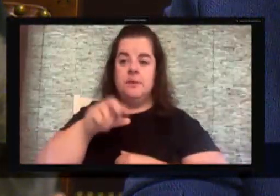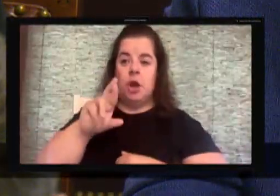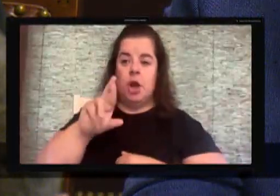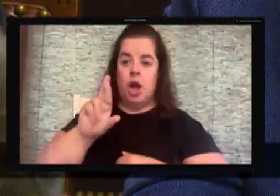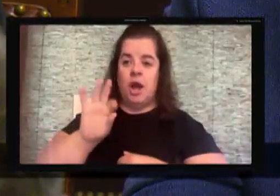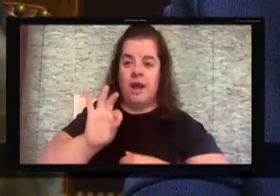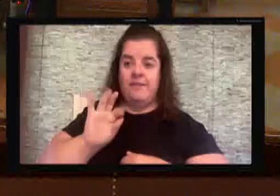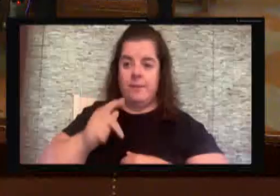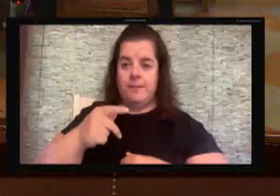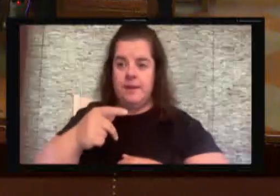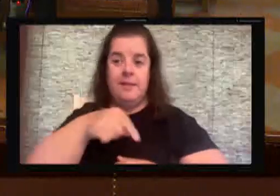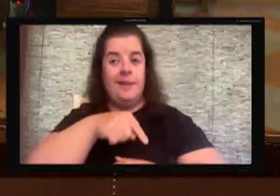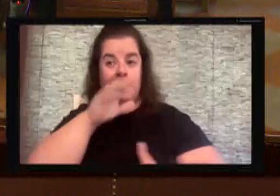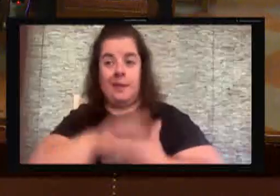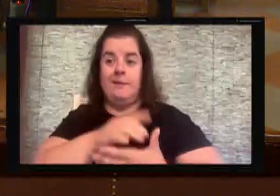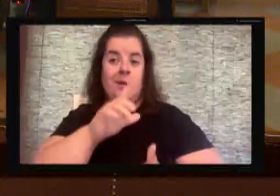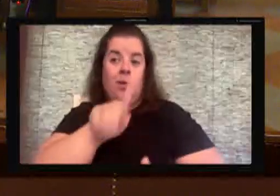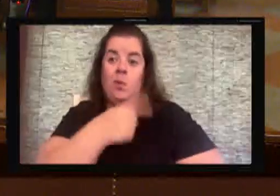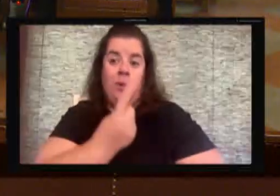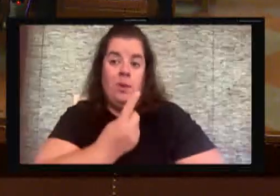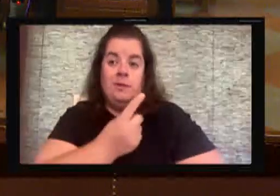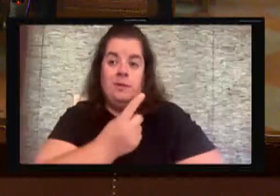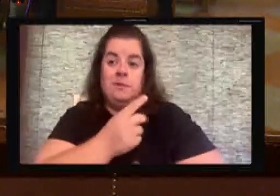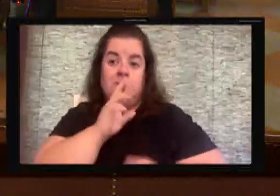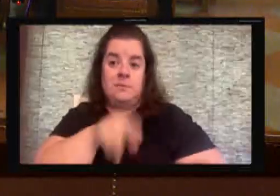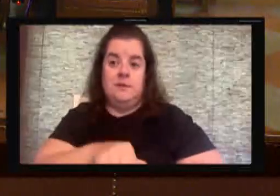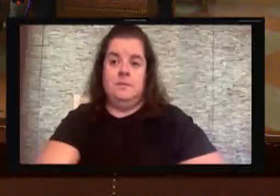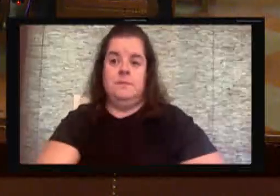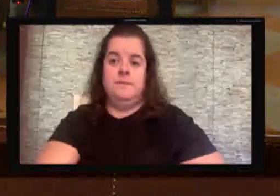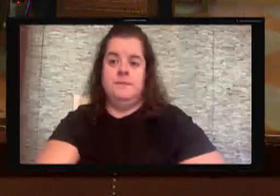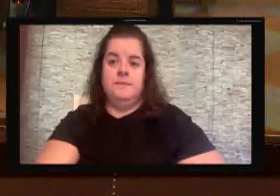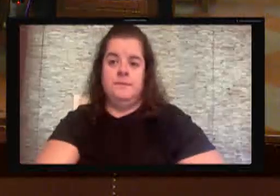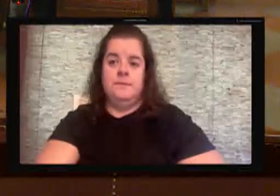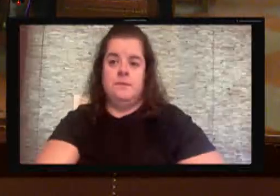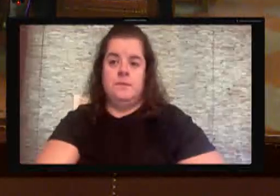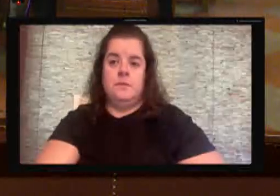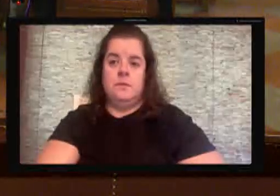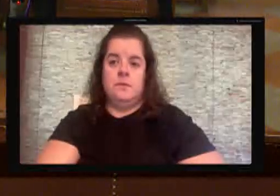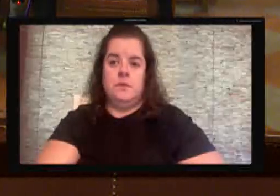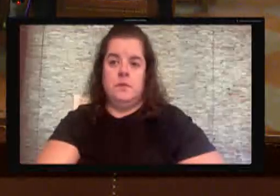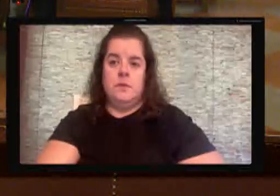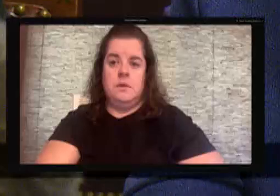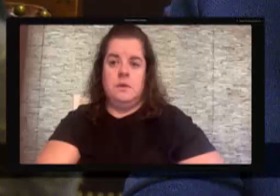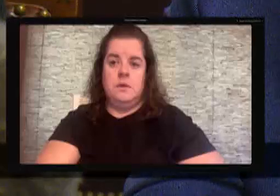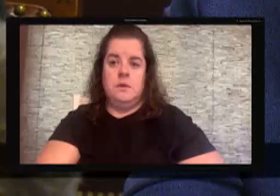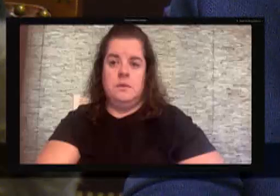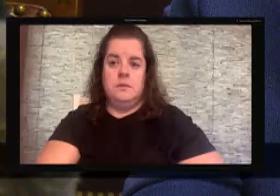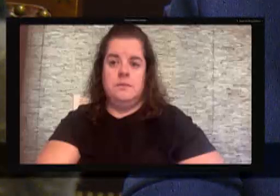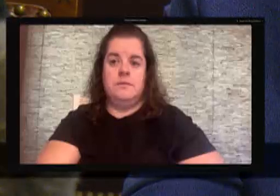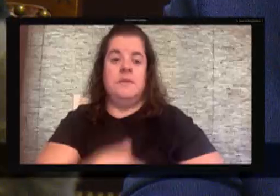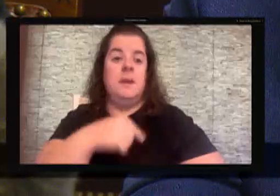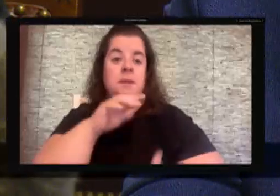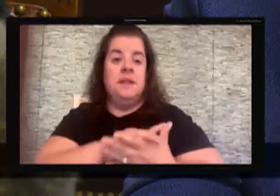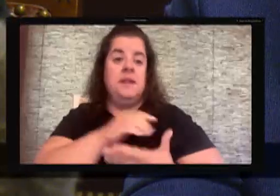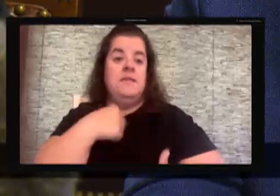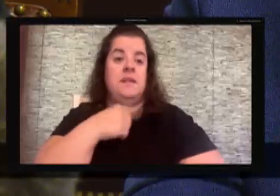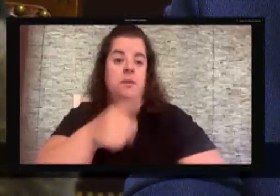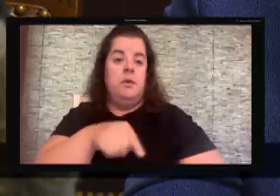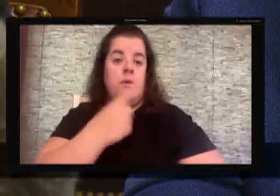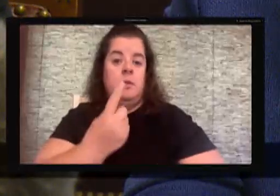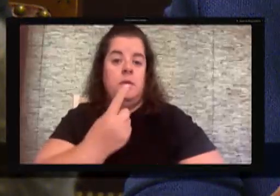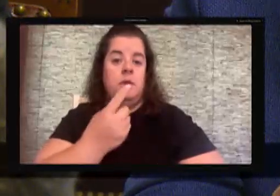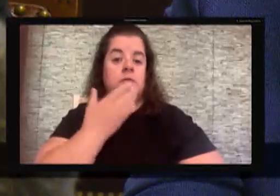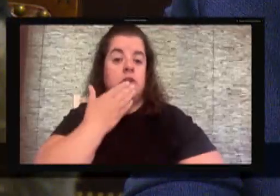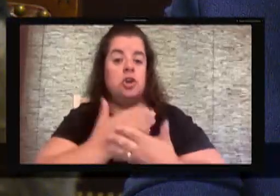they were the only respondents. We had three respondents. Three respondents, okay. Do they have a good track record? I mean, this